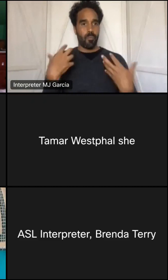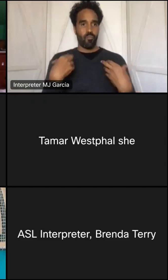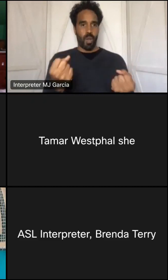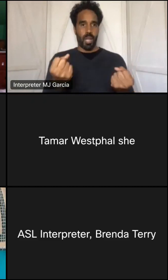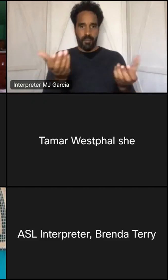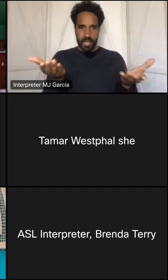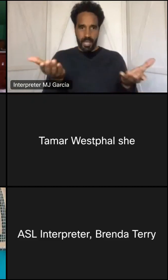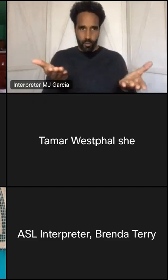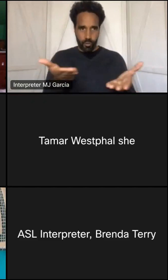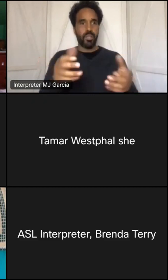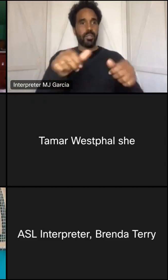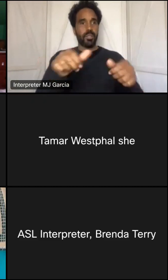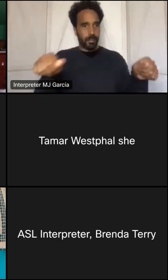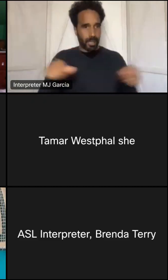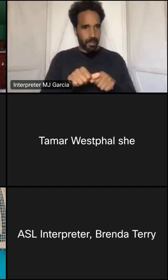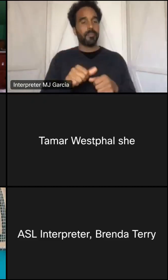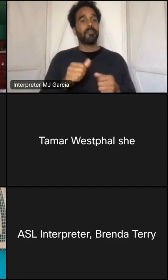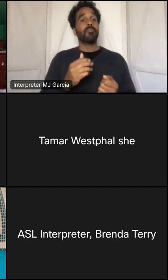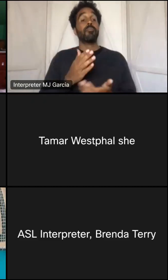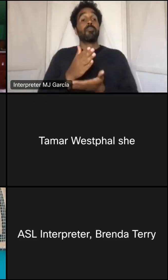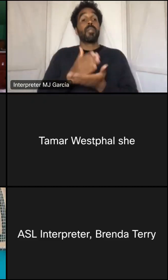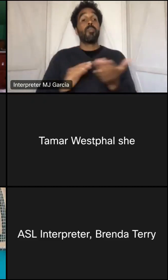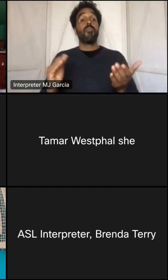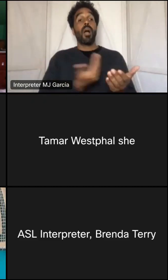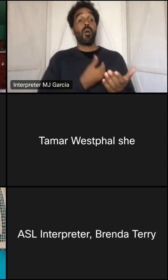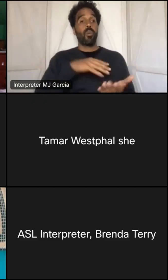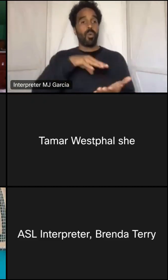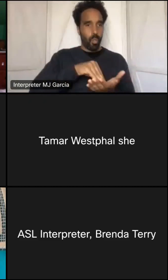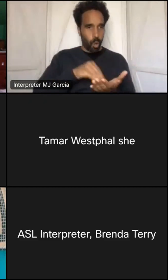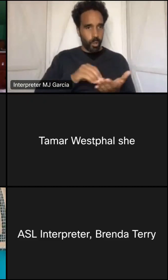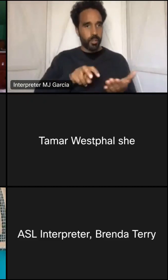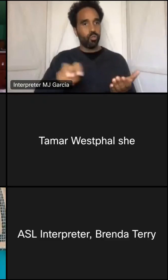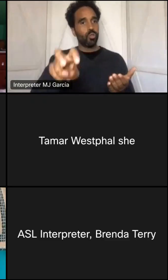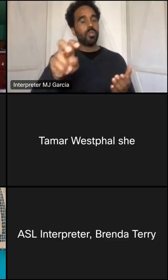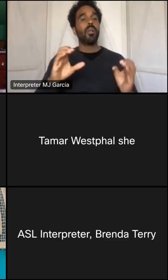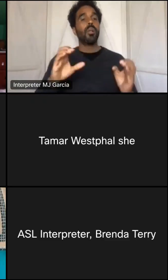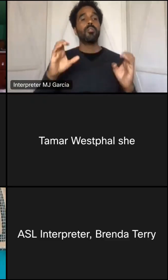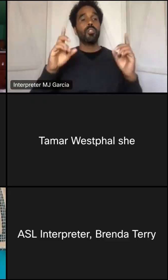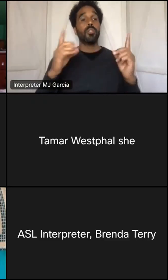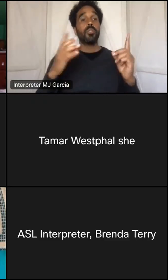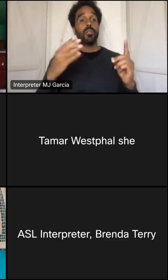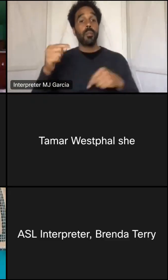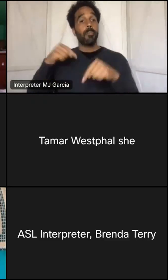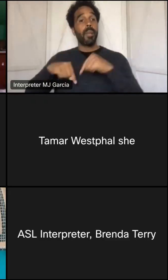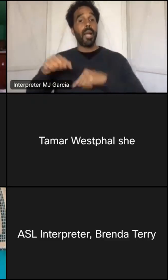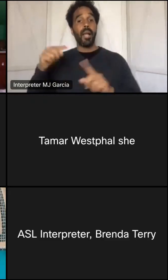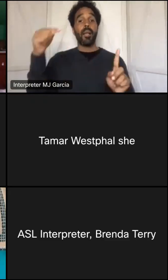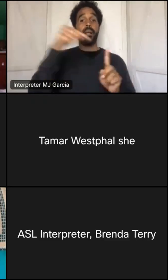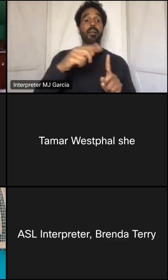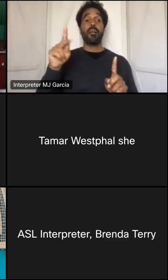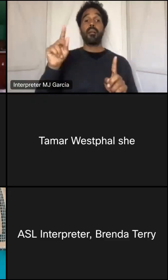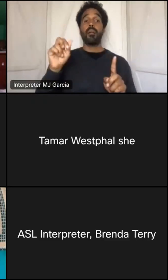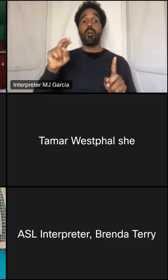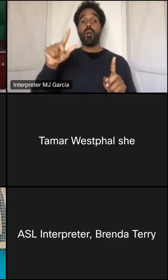space and part of our learning, part of our journey, part of our education. And Carla, I just want to come back to you to see if there was